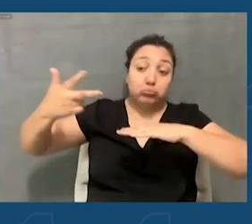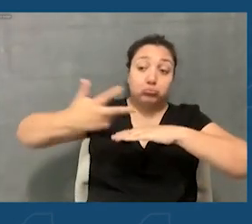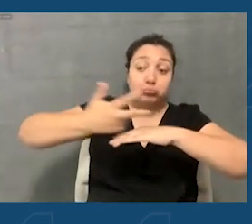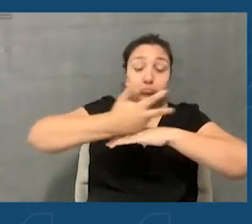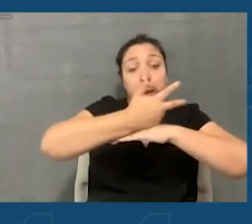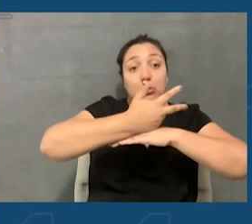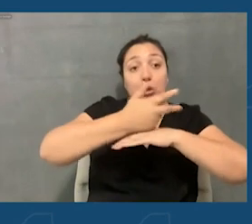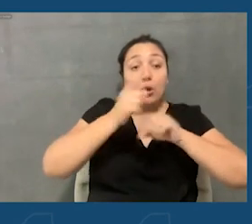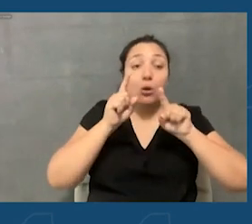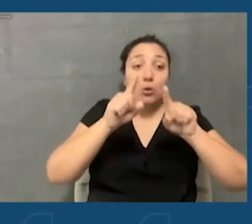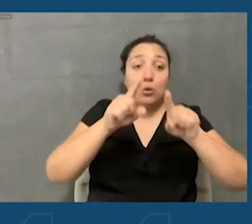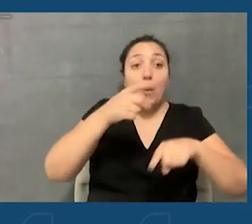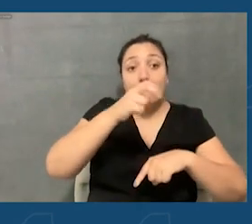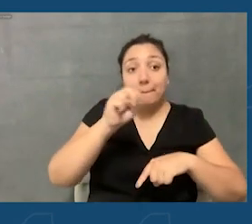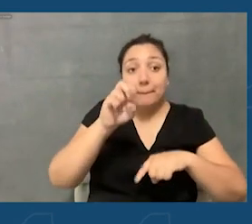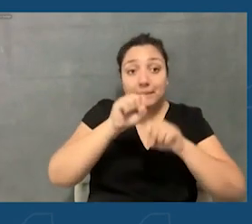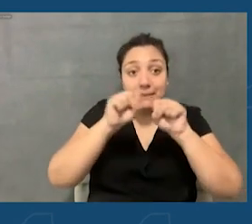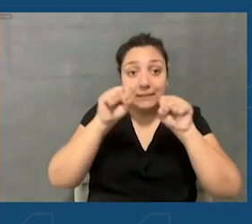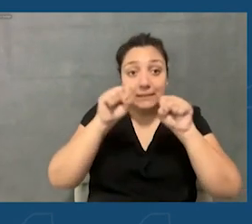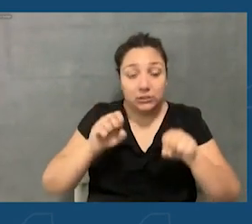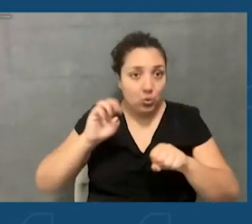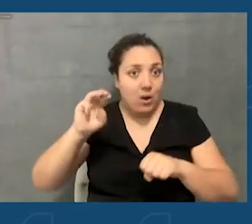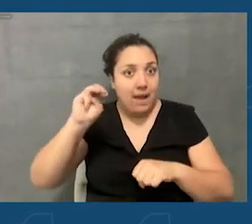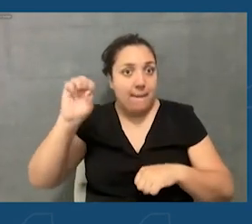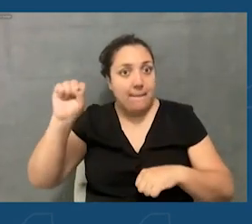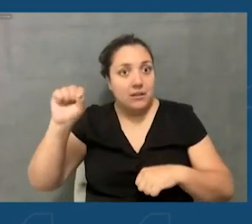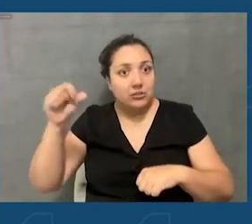to go to Madison Square Garden, but it's been closed.